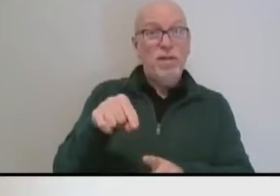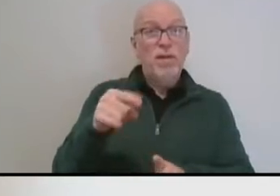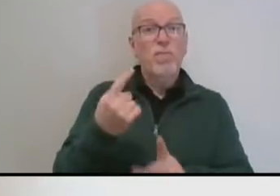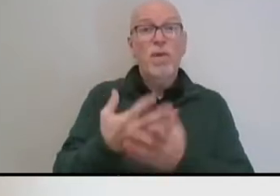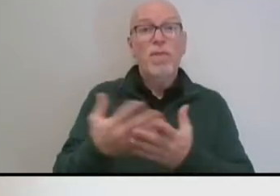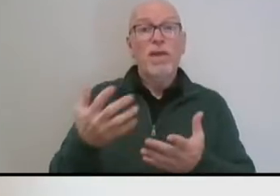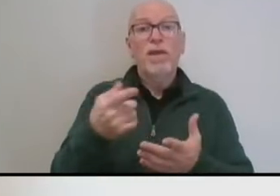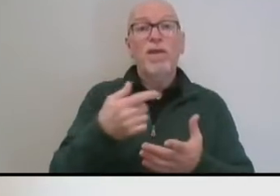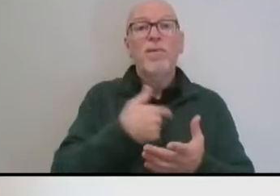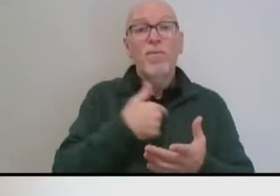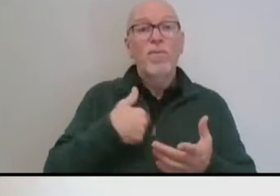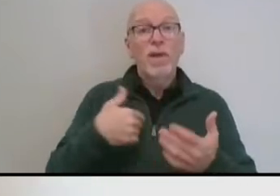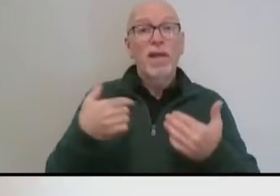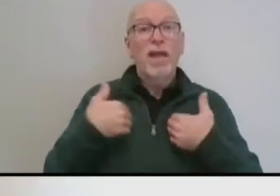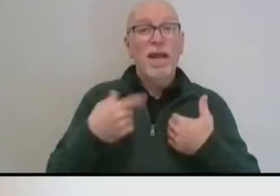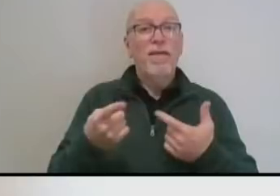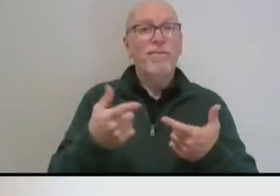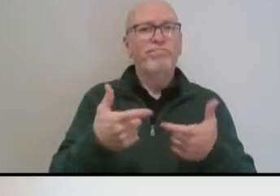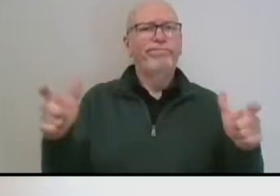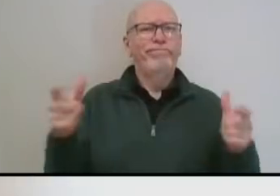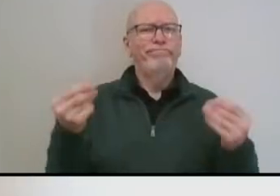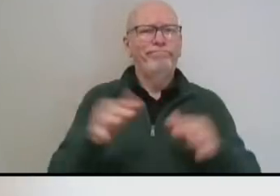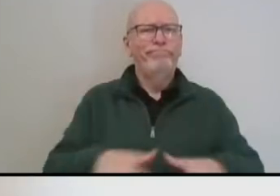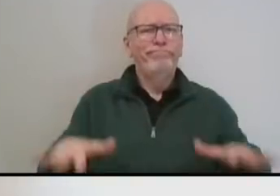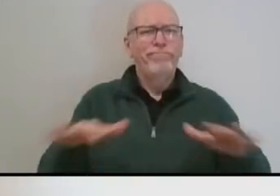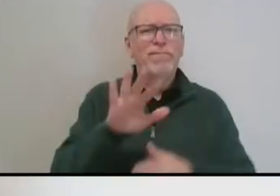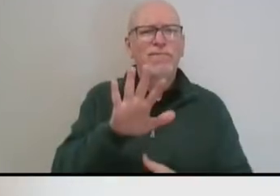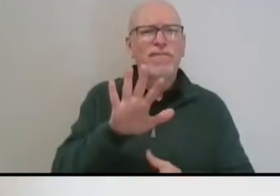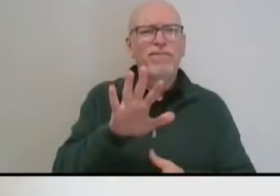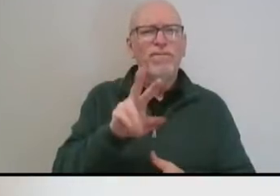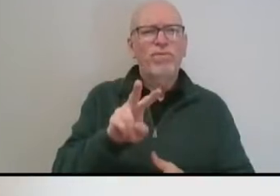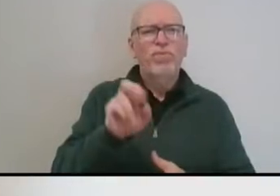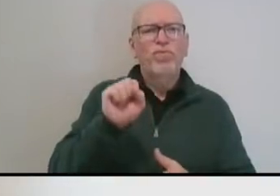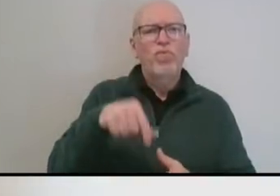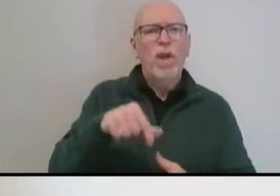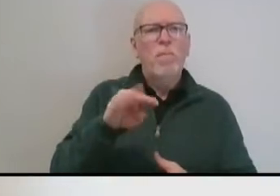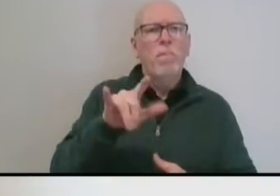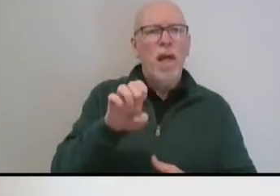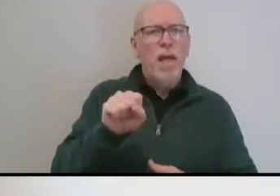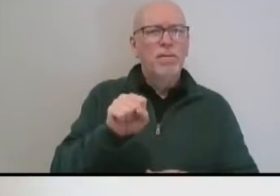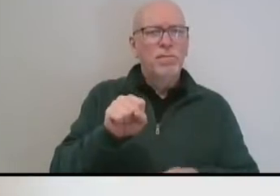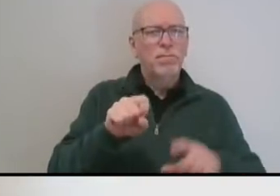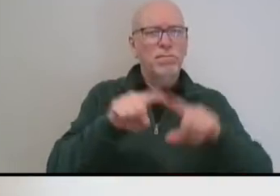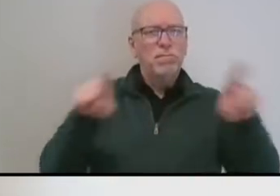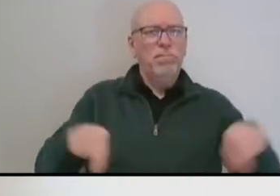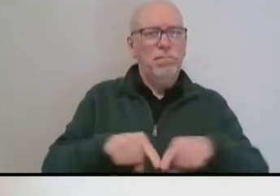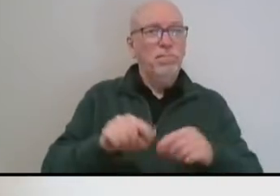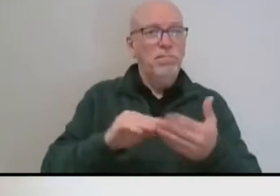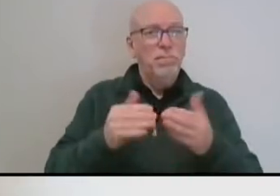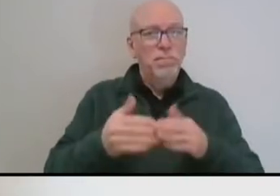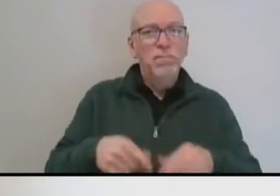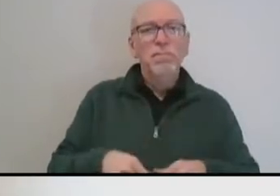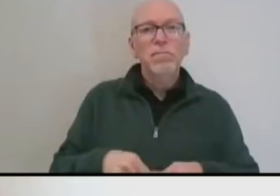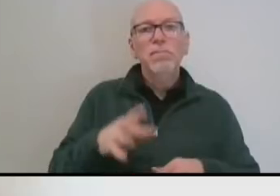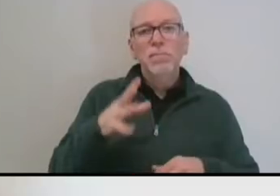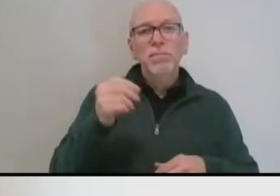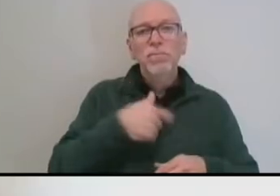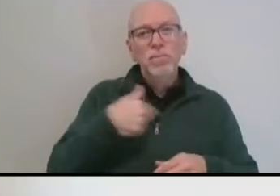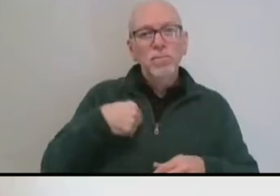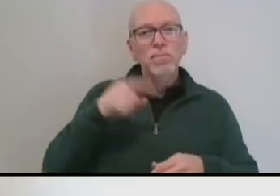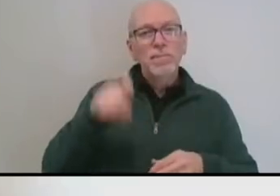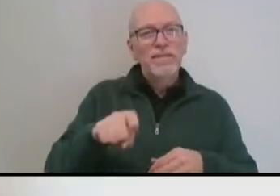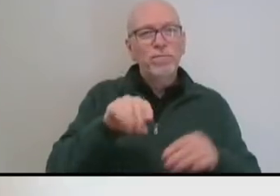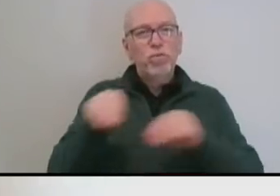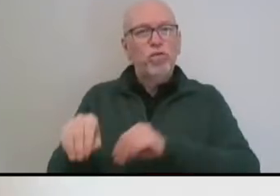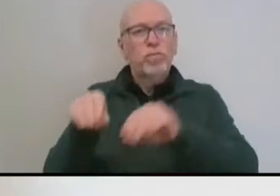not lacking is landmass. So Gary's a 52 square mile city, and we have to move